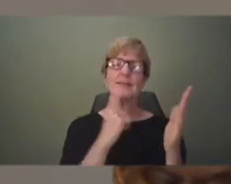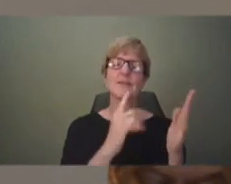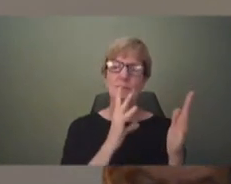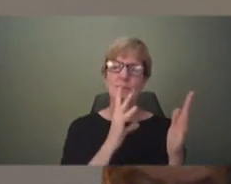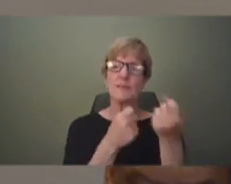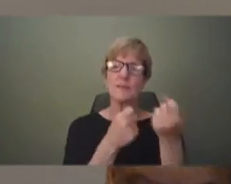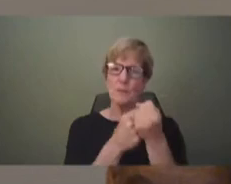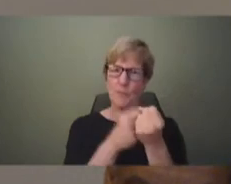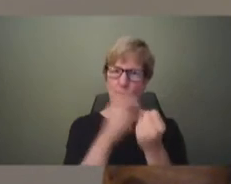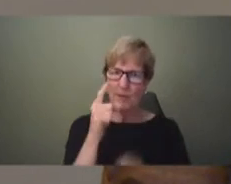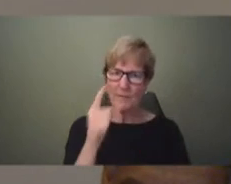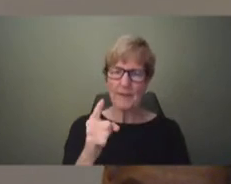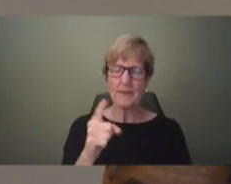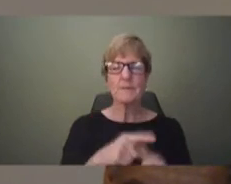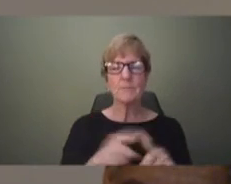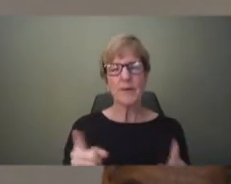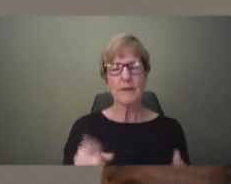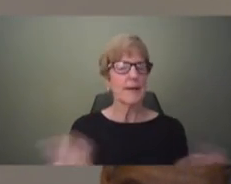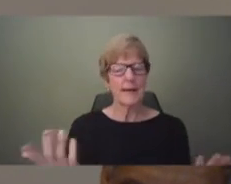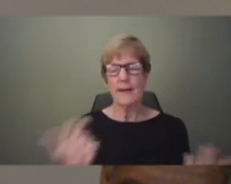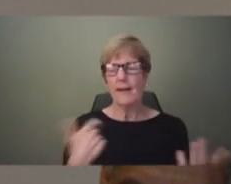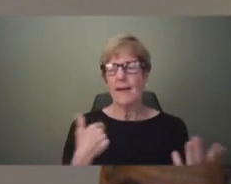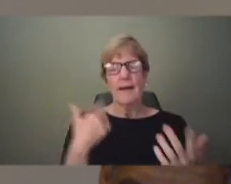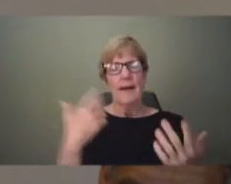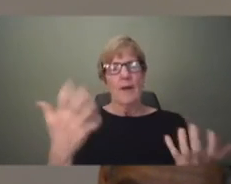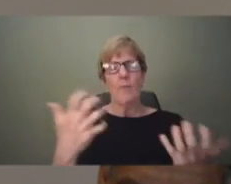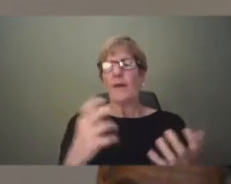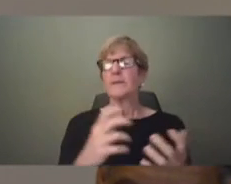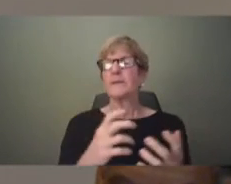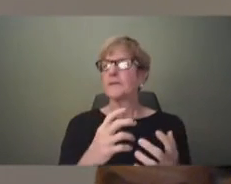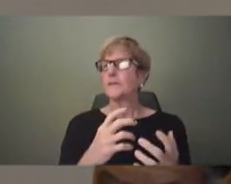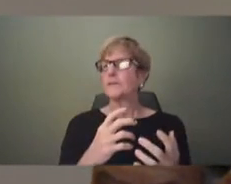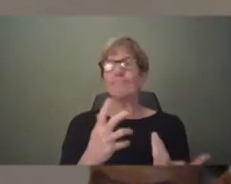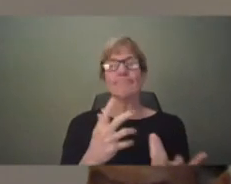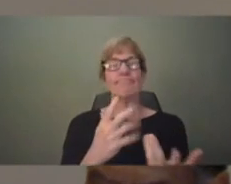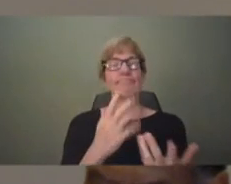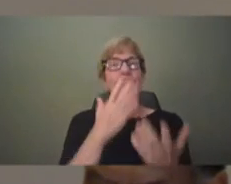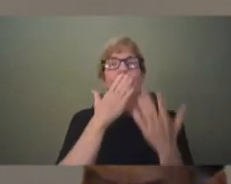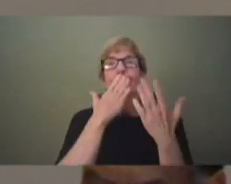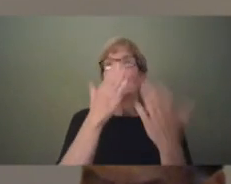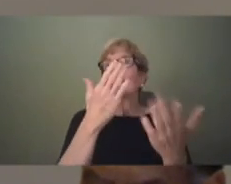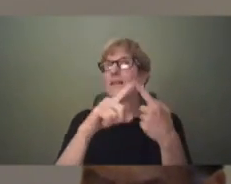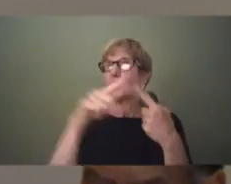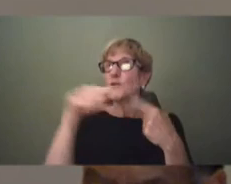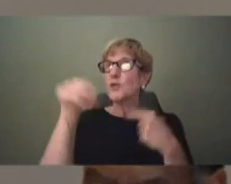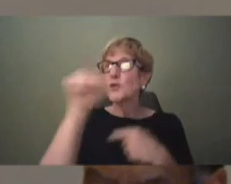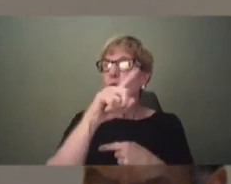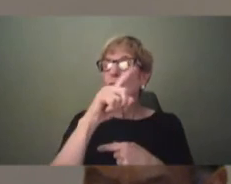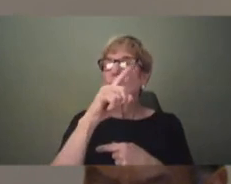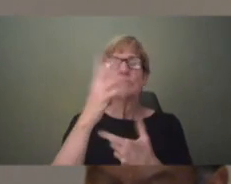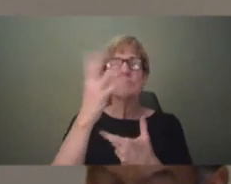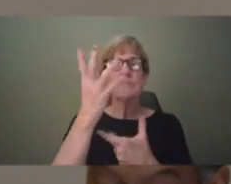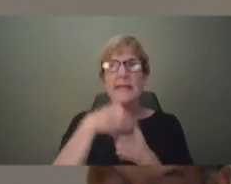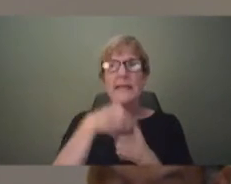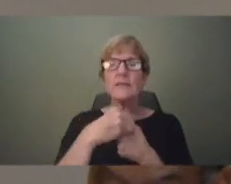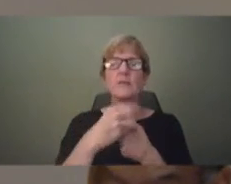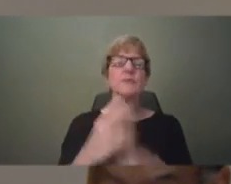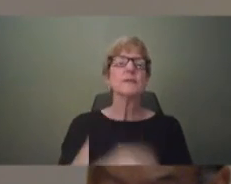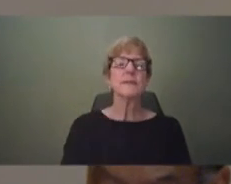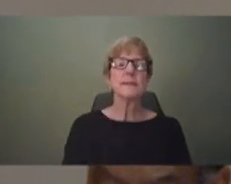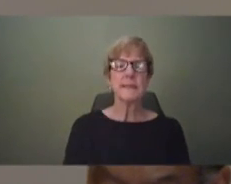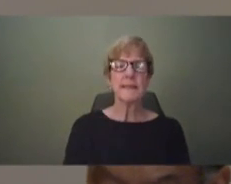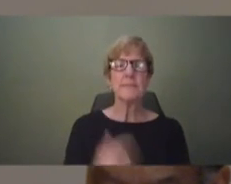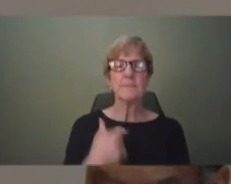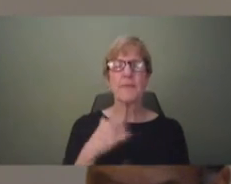this but um I just wanted to voice my thanks for you with the engagement and um I'm very active with